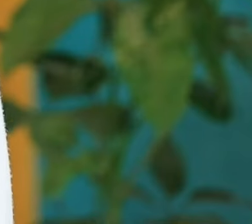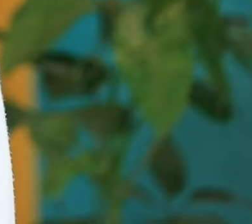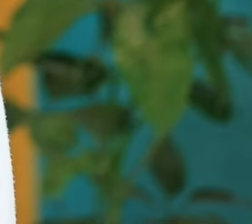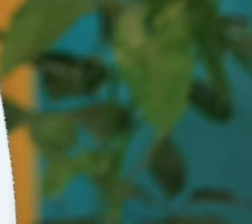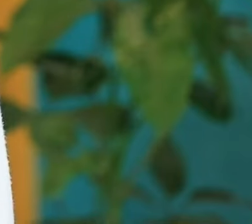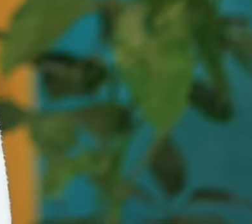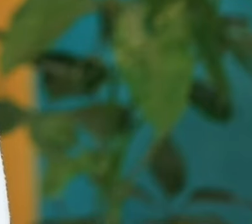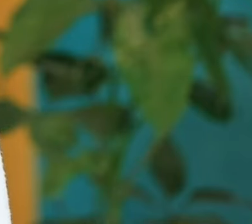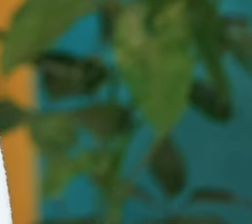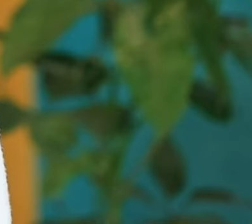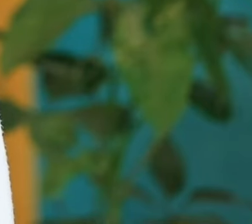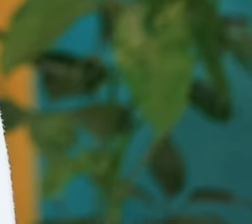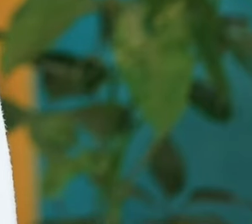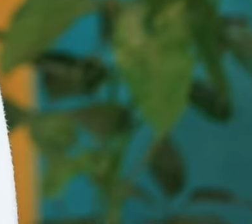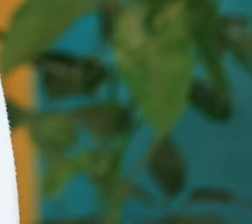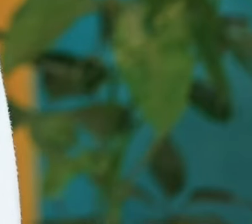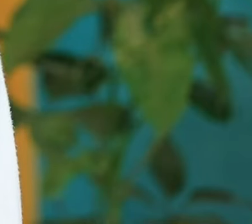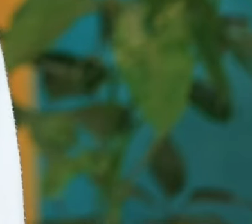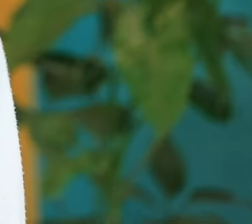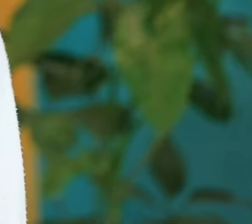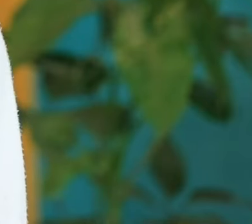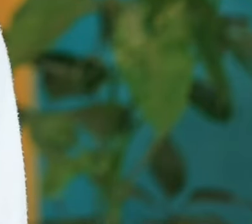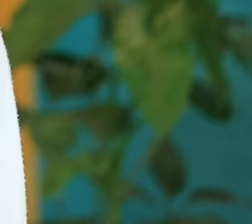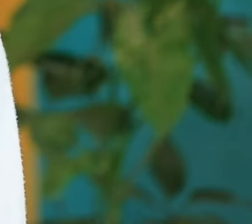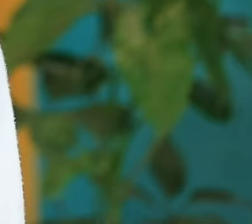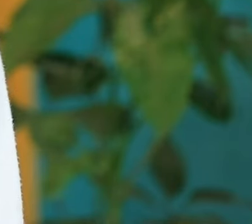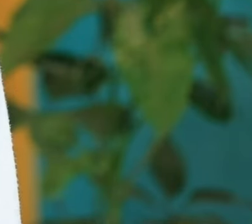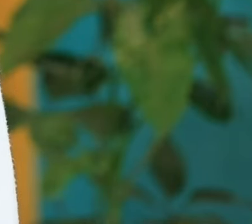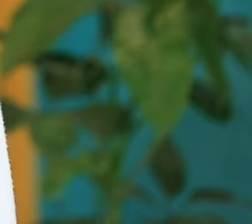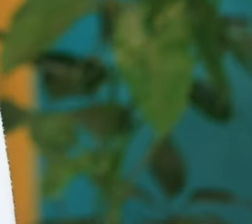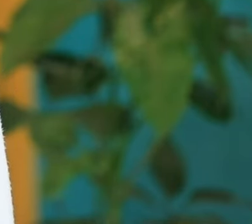surrounded by so great a cloud of